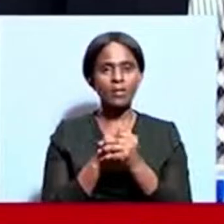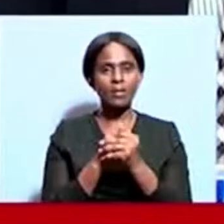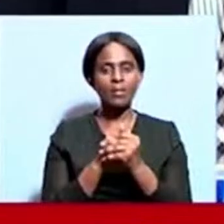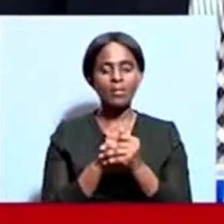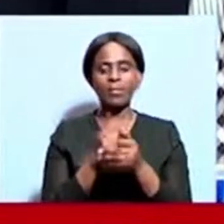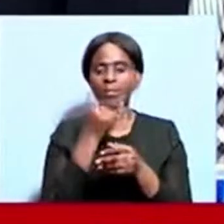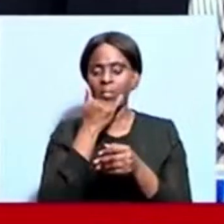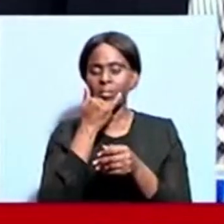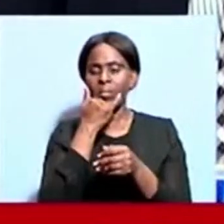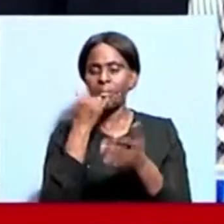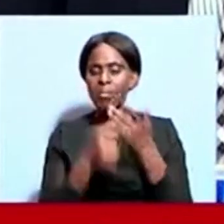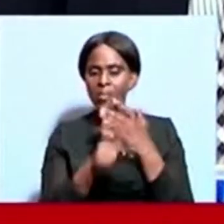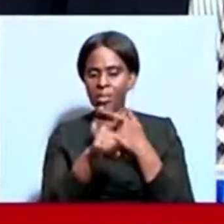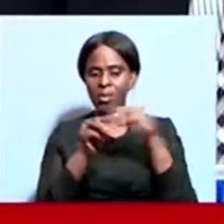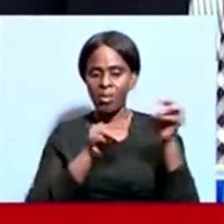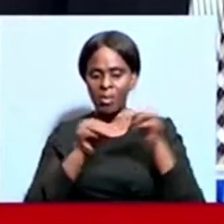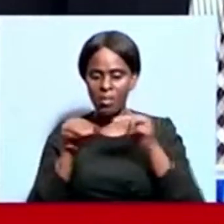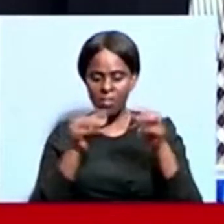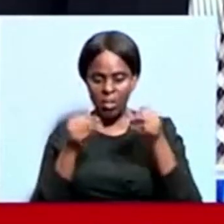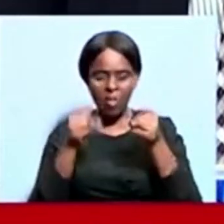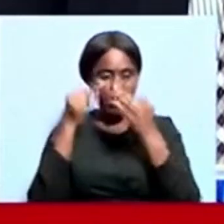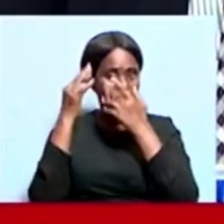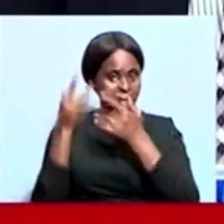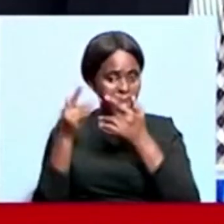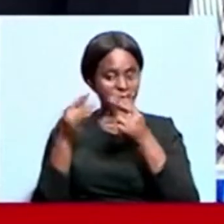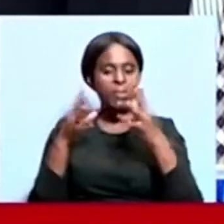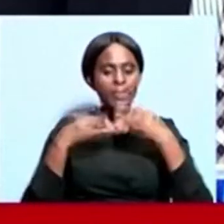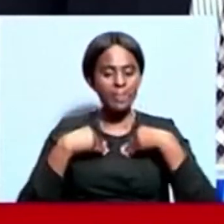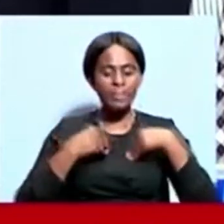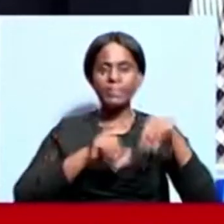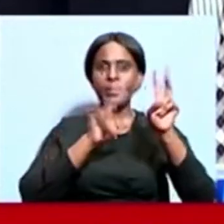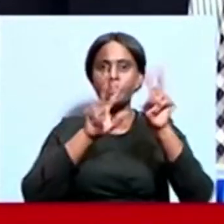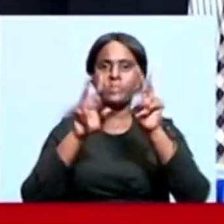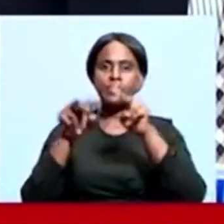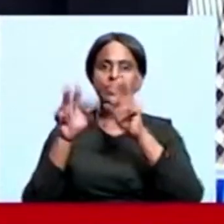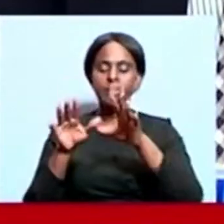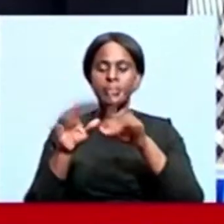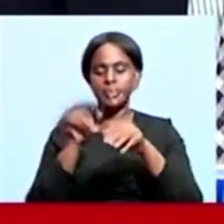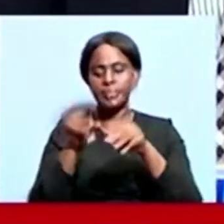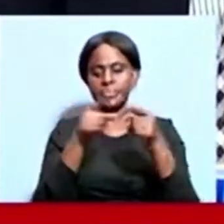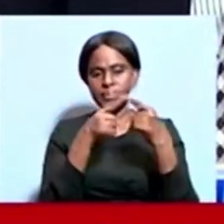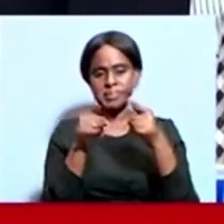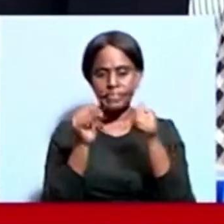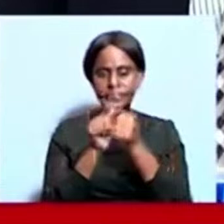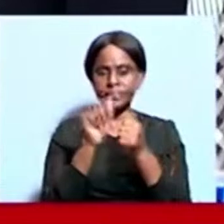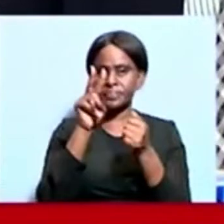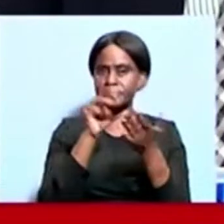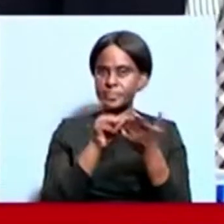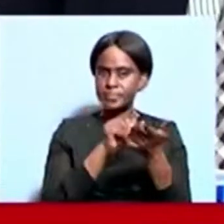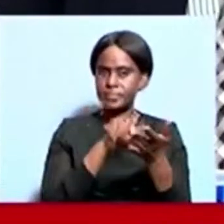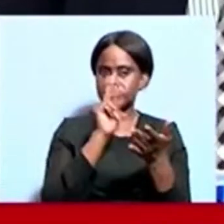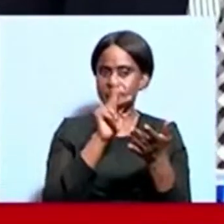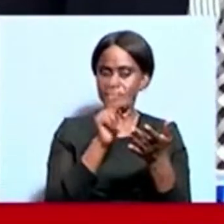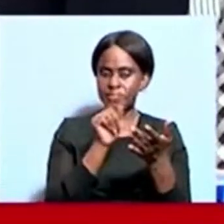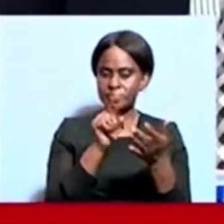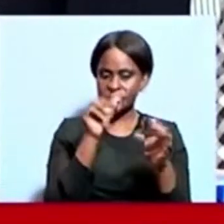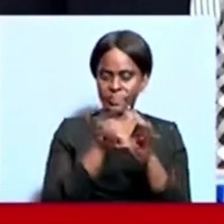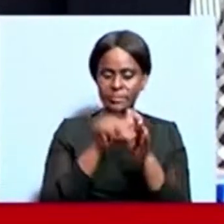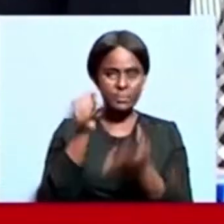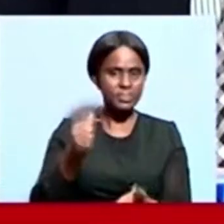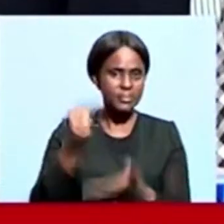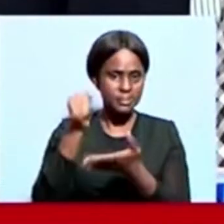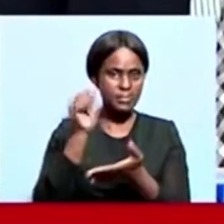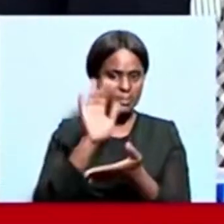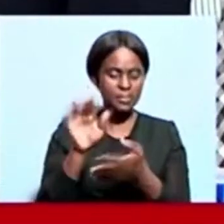Cause of query: management wishes to acknowledge the auditor's observation of a variance of 2 million kwacha in budget